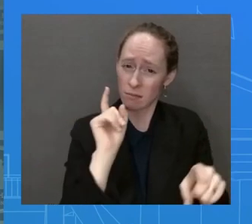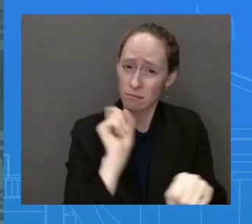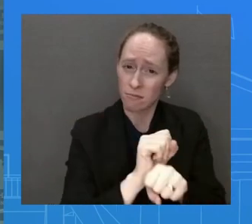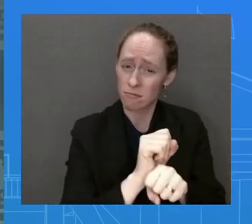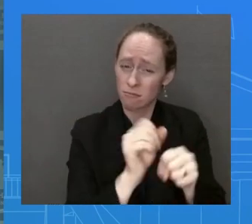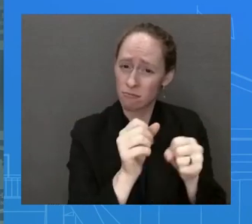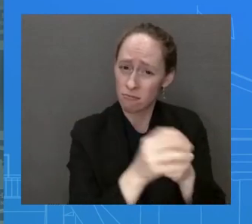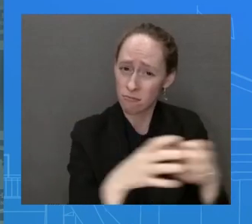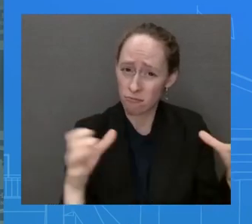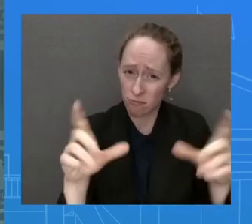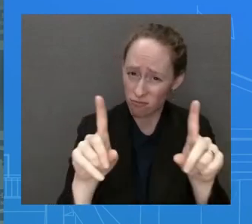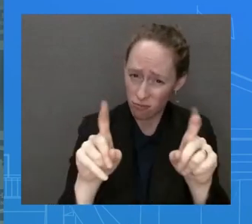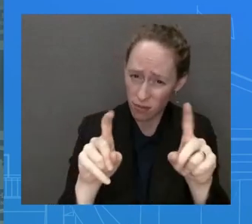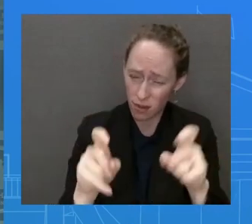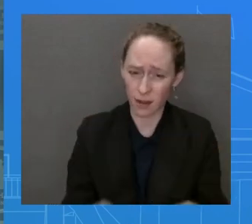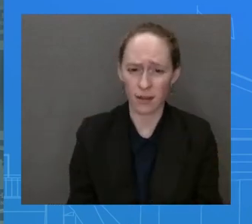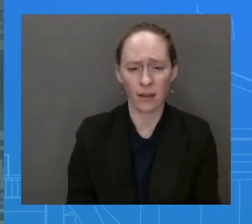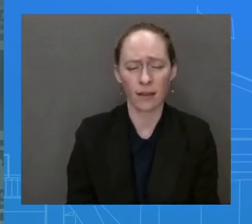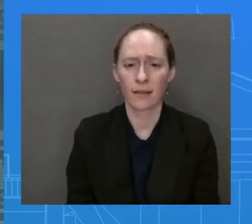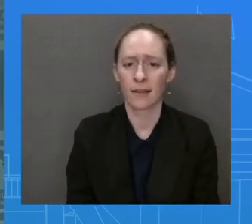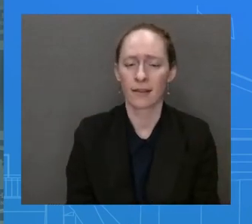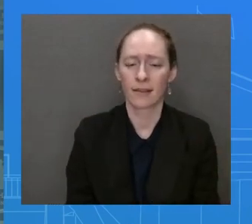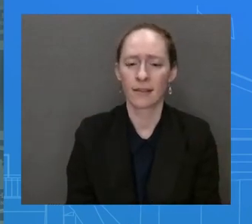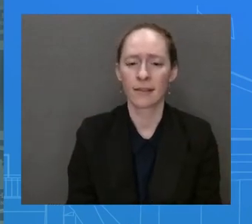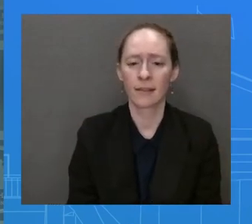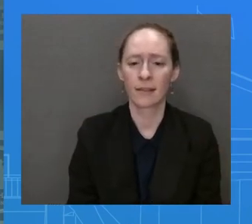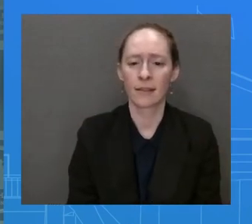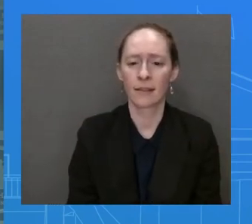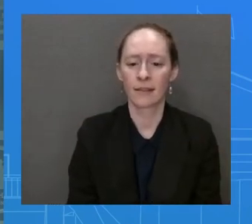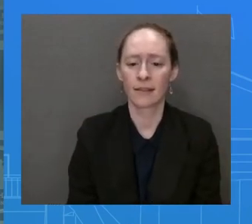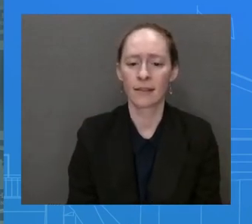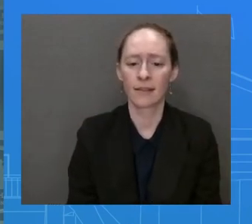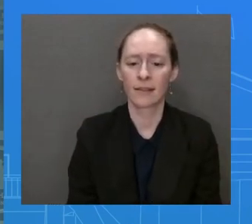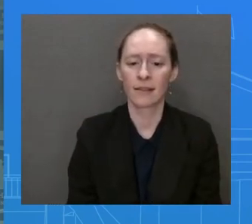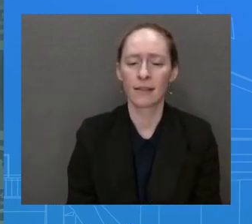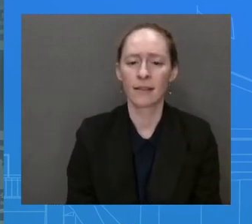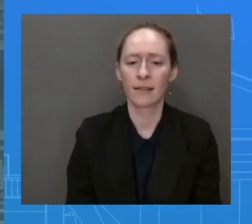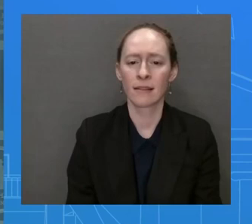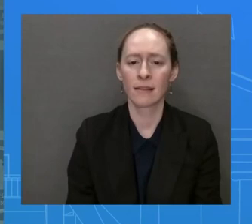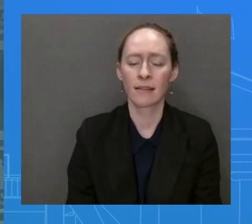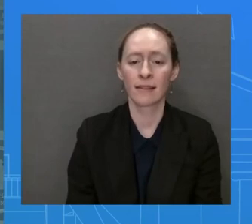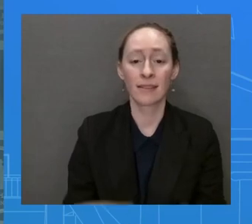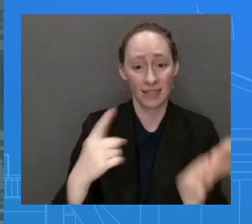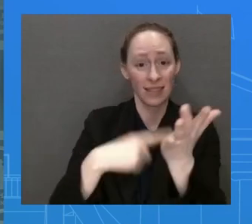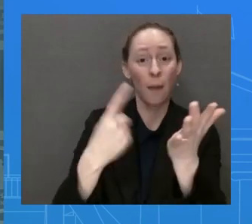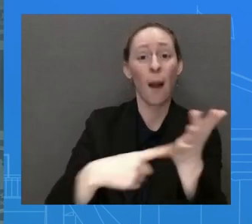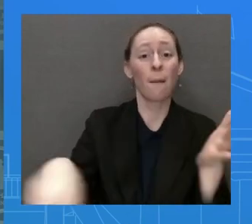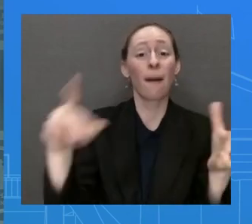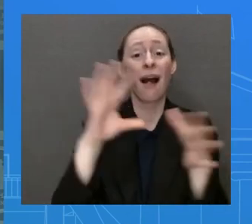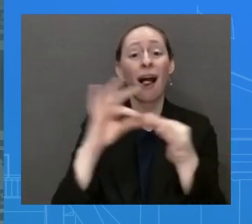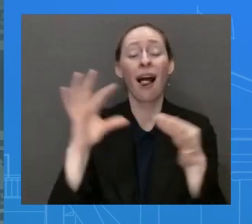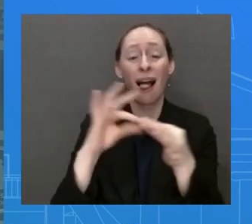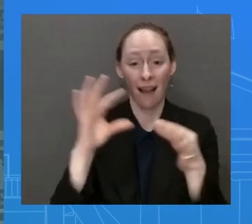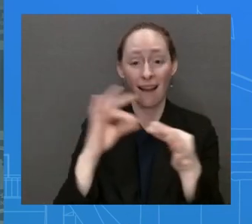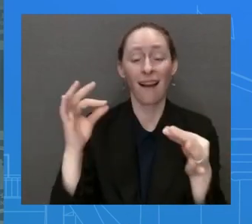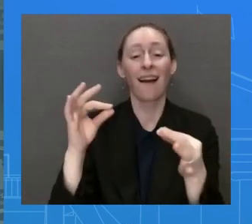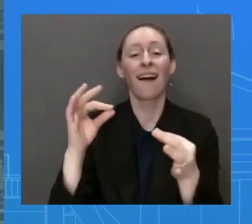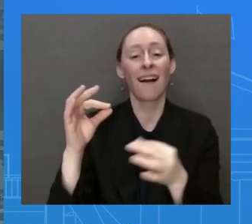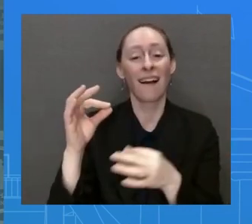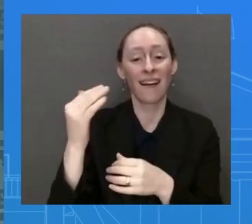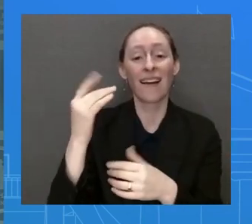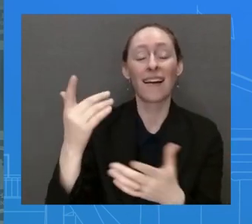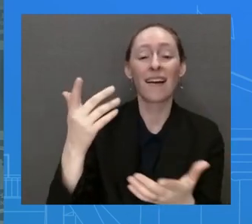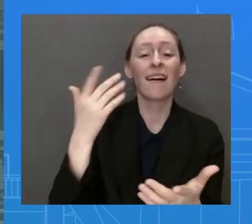Black America catches the flu. Well, that's also in relation to the economy. We often know that communities of color and